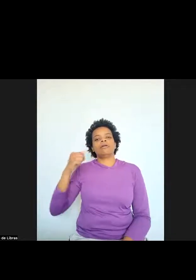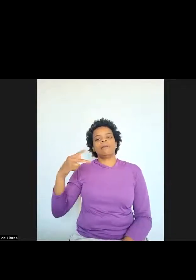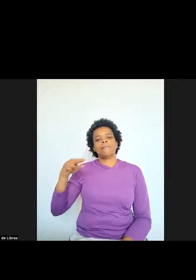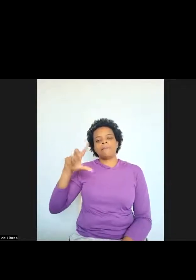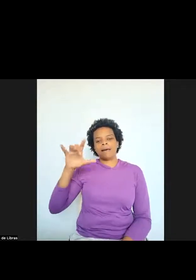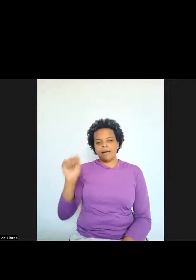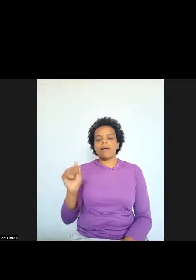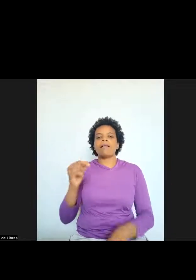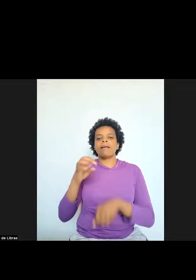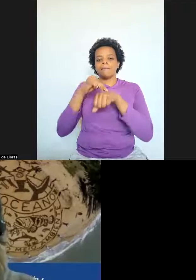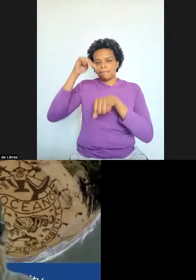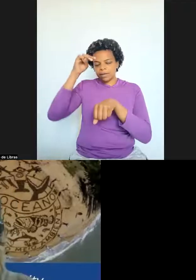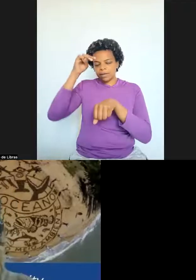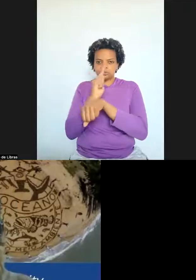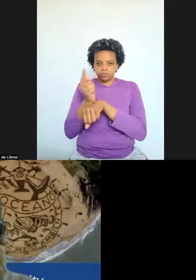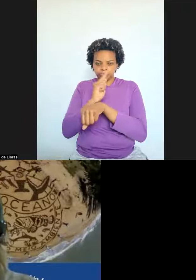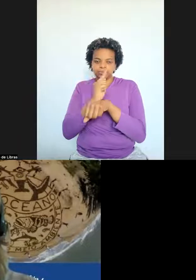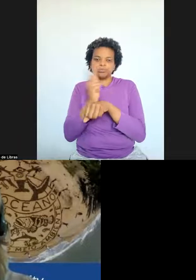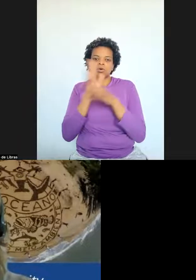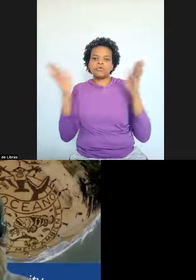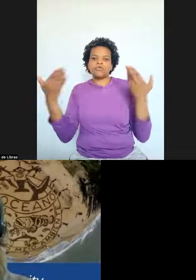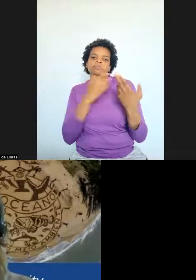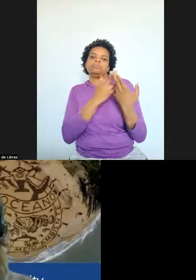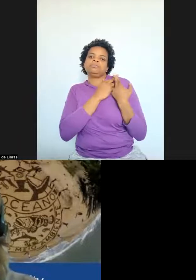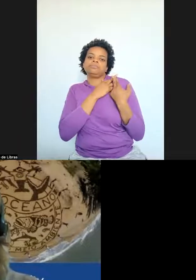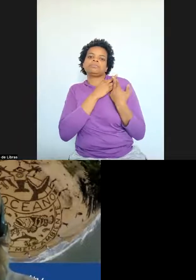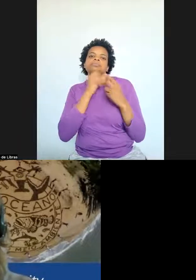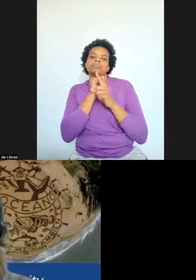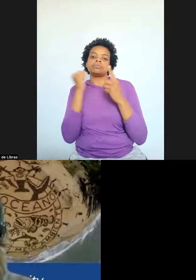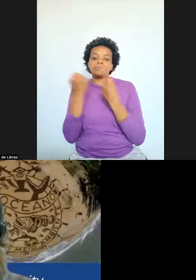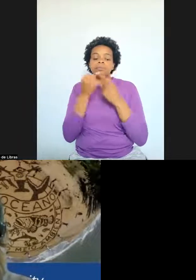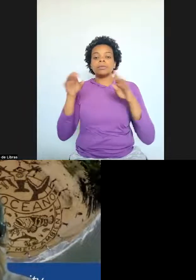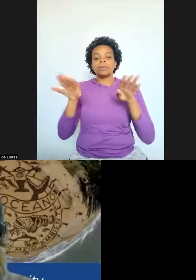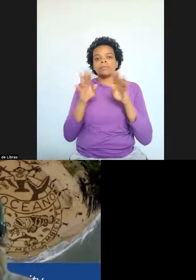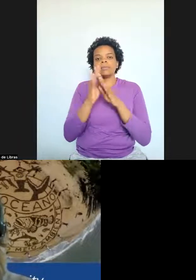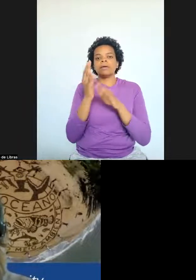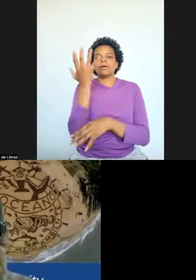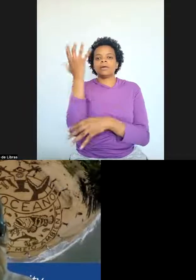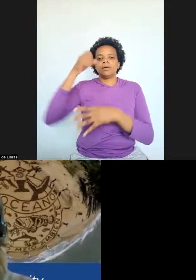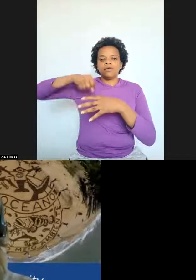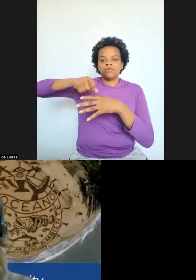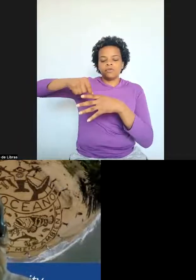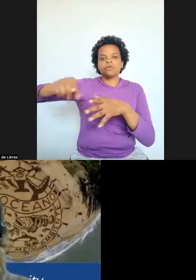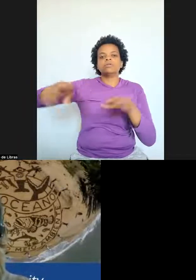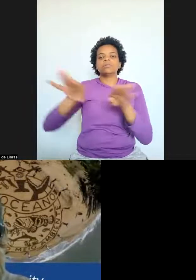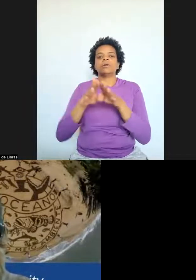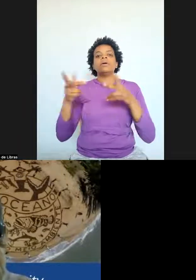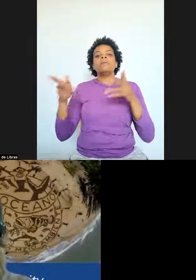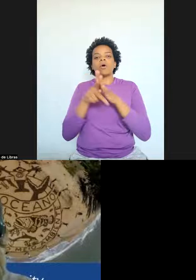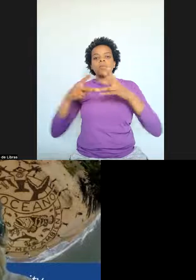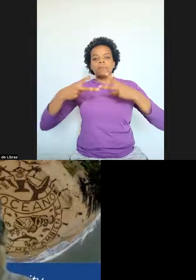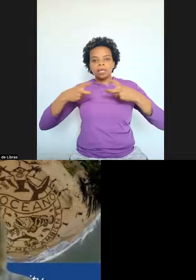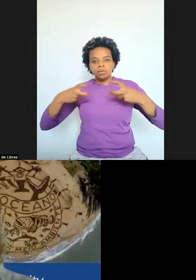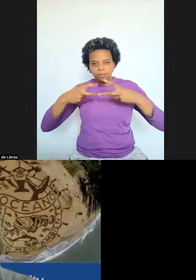Marques, who has a master's in management with a focus on social responsibility. She has been working in the reforestation and environmental